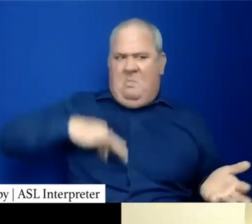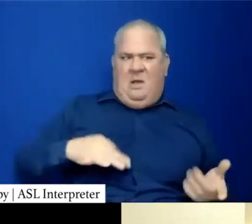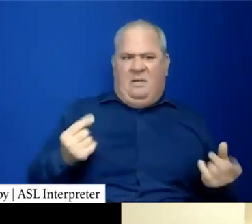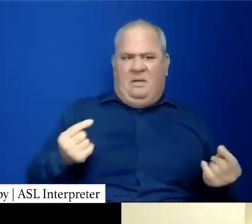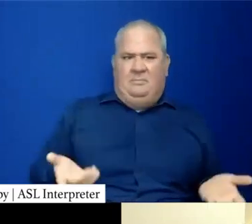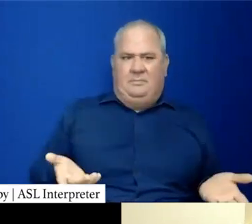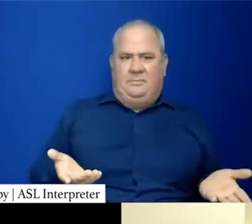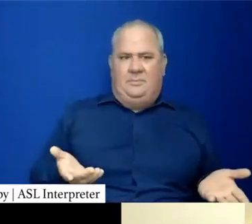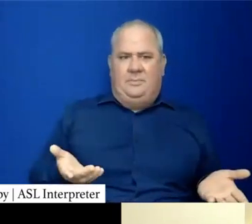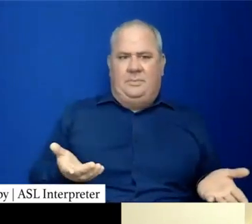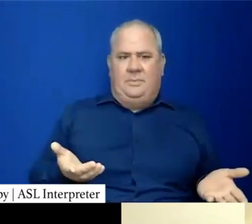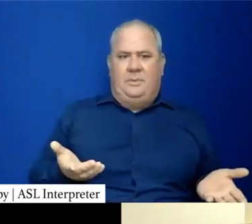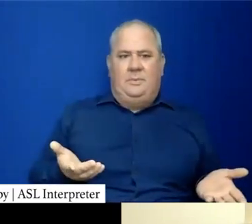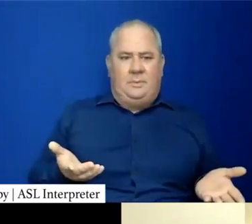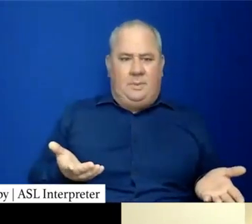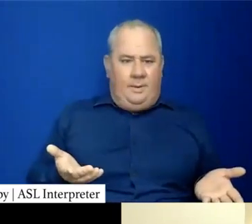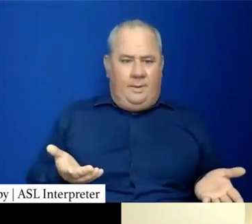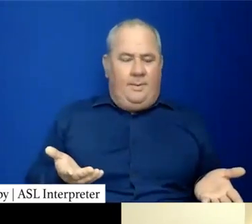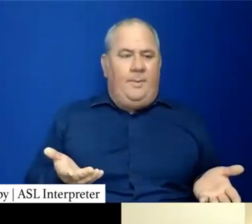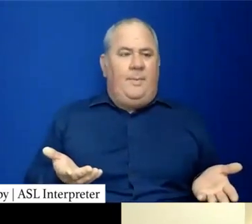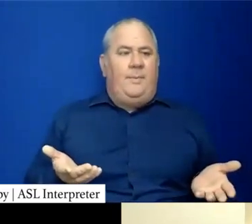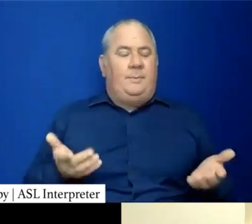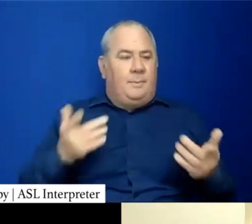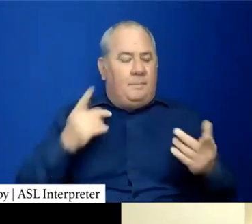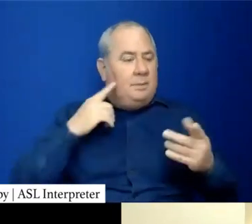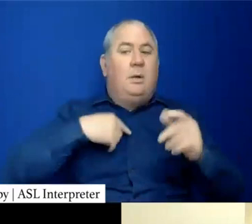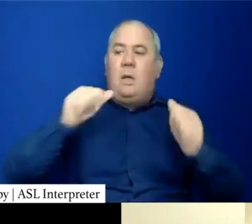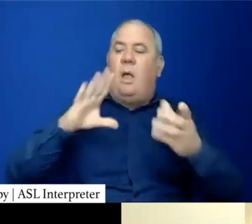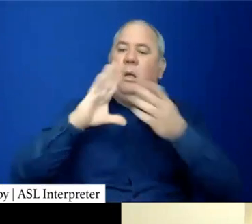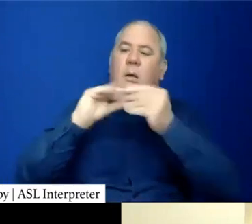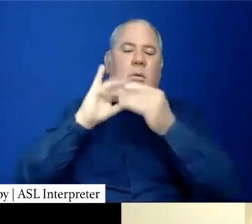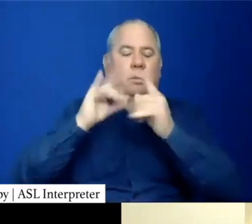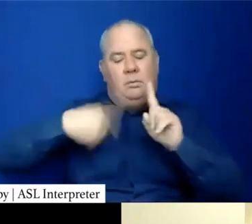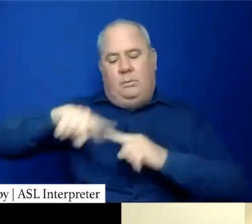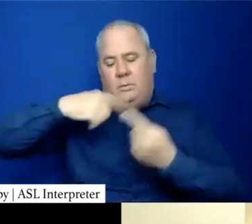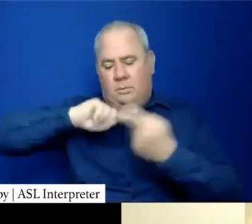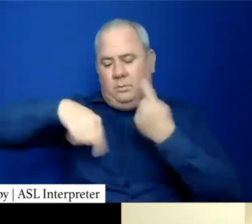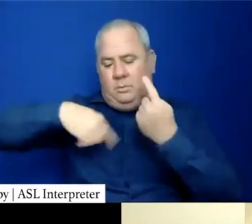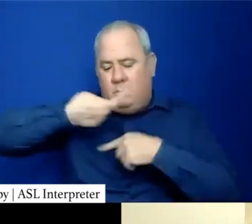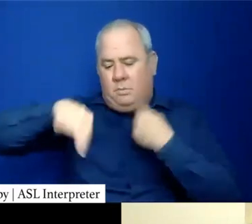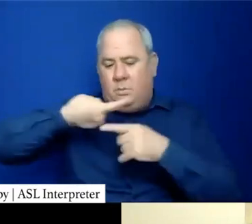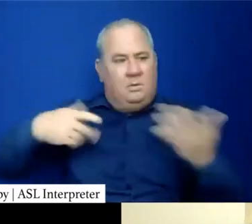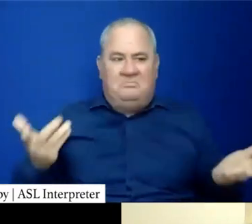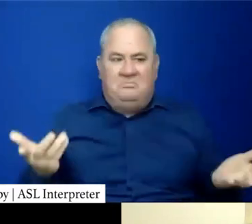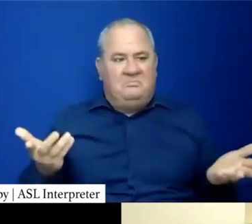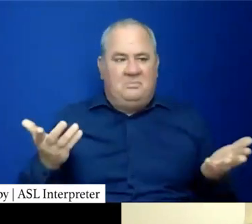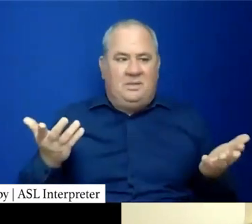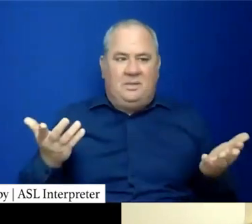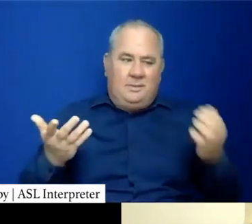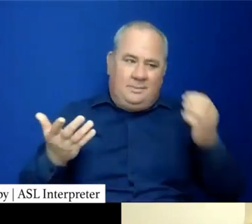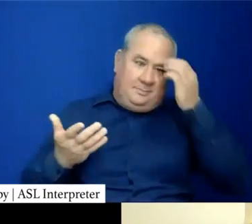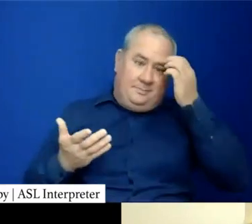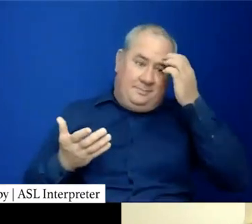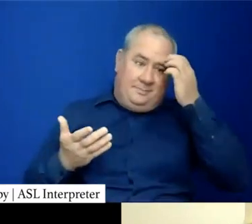it's, I don't know, I feel like I'm talking in circles because we need more visibility to get a better